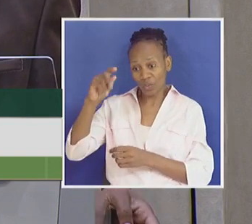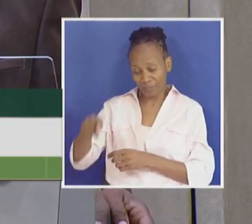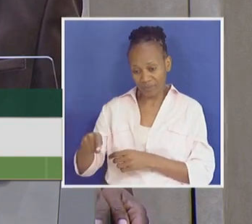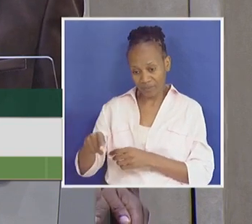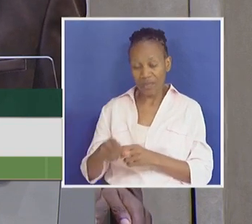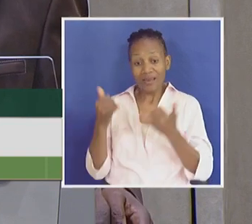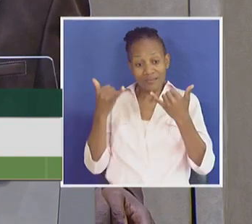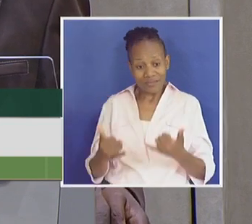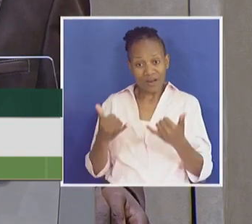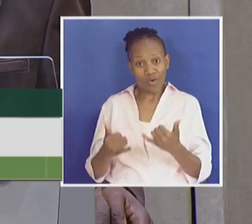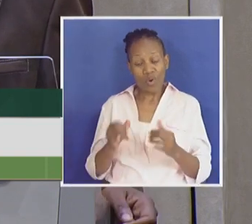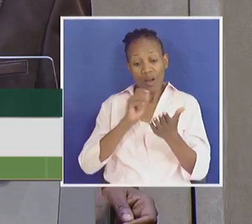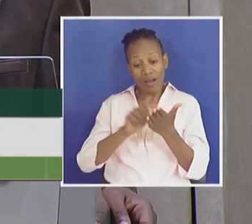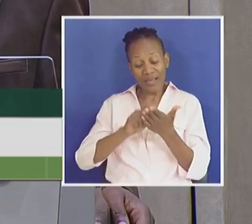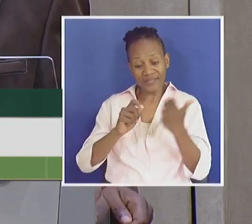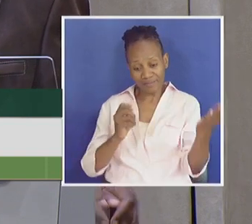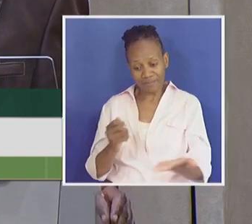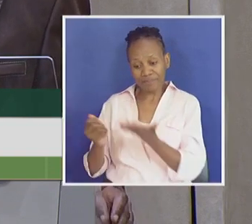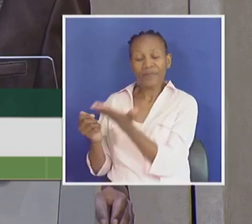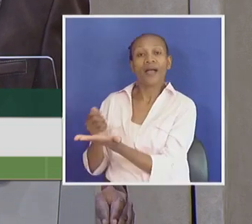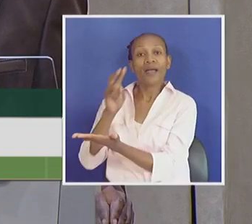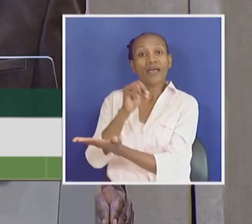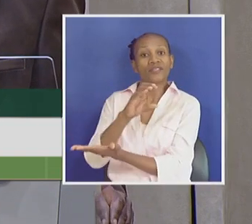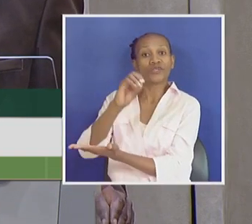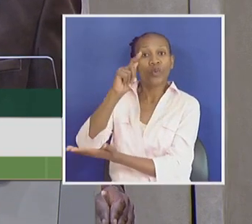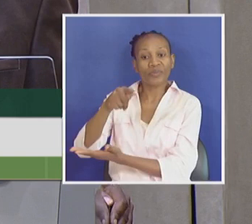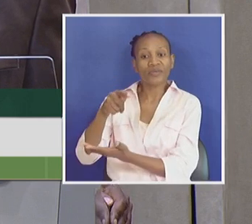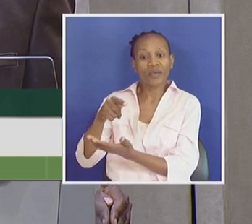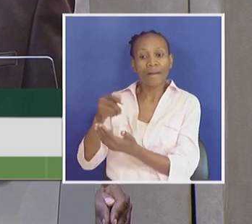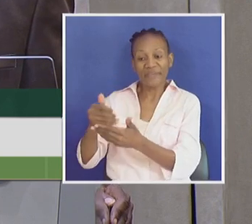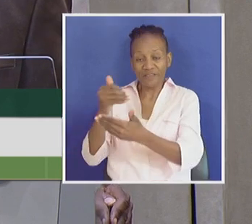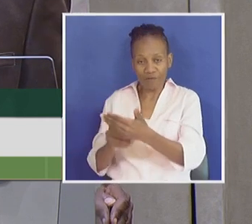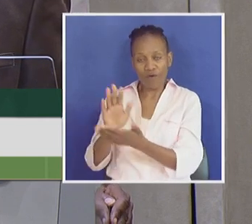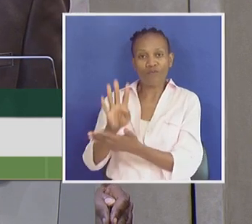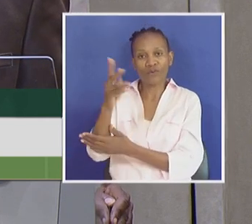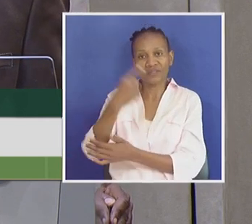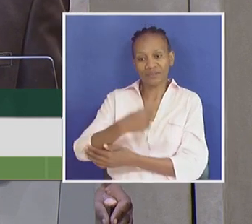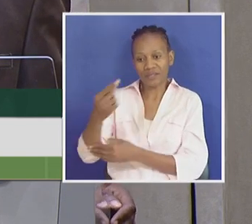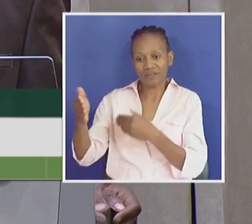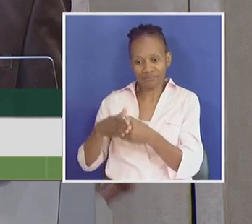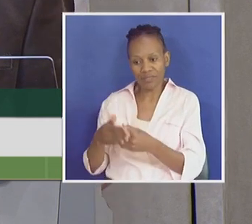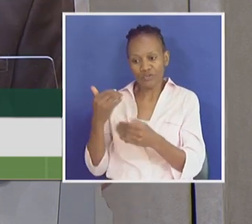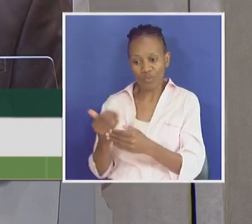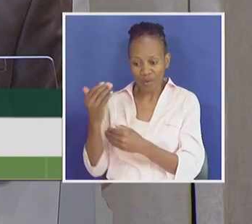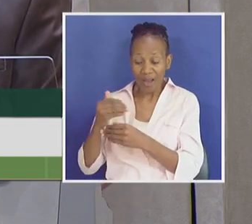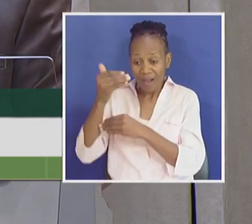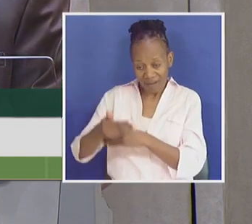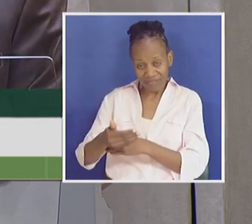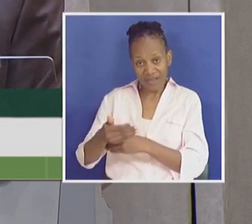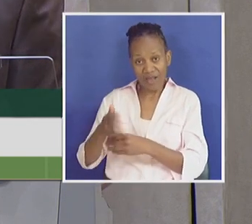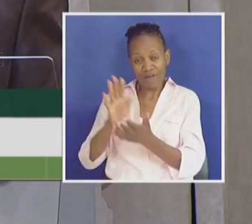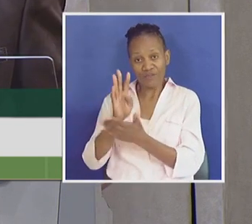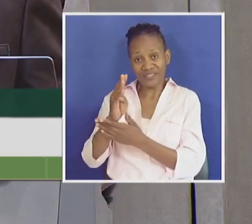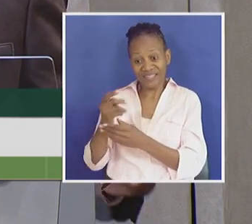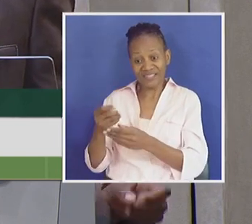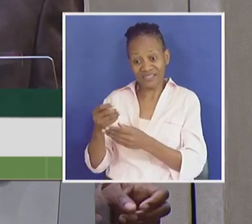notice of dissolution was received by the NCOP within the window period of 14 days and became effective within 14 days after it was